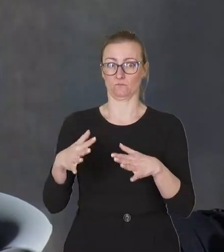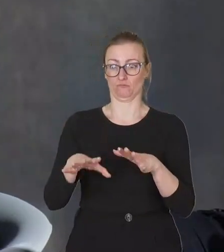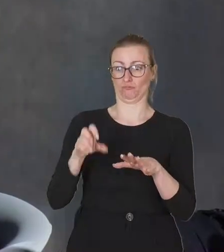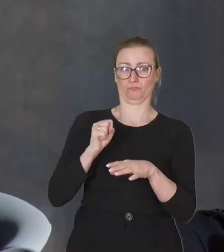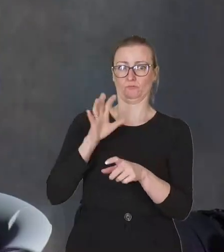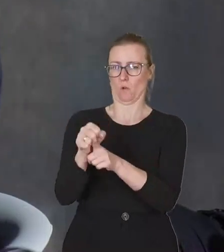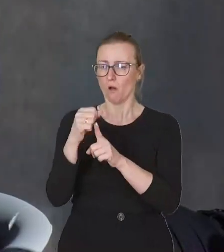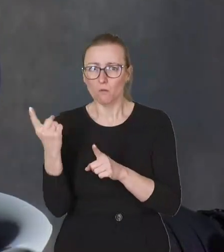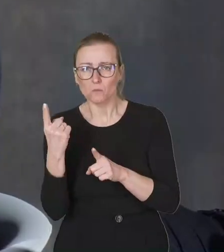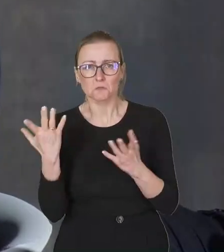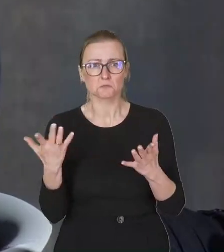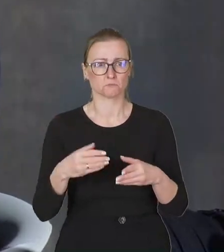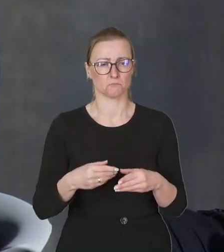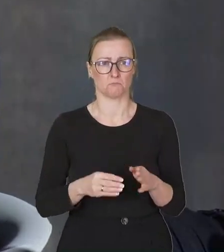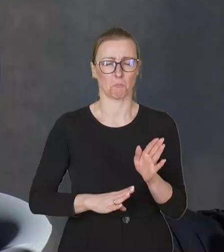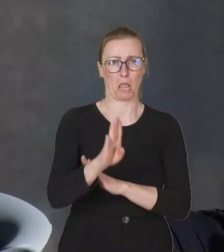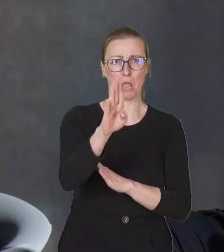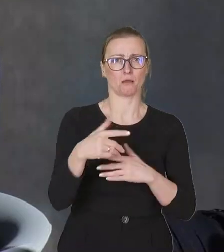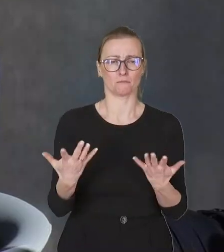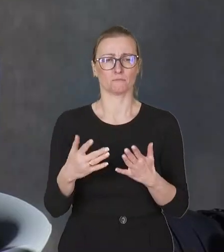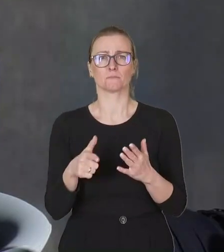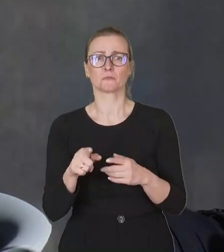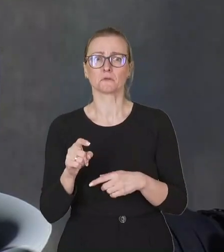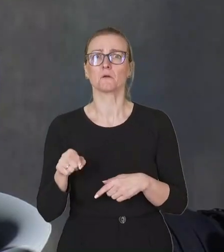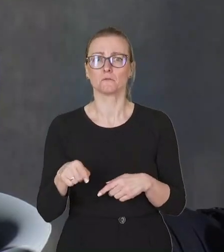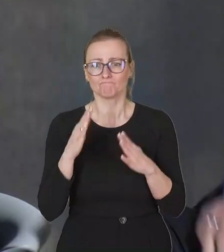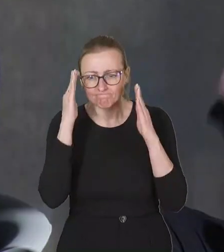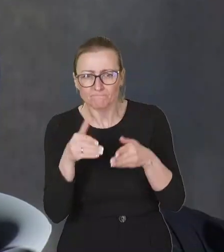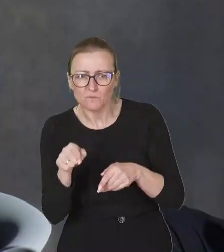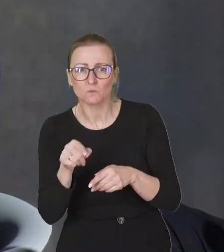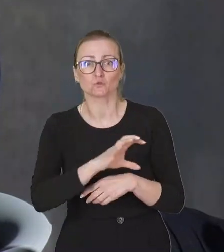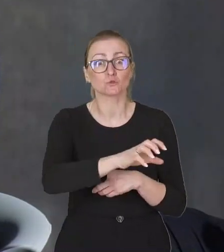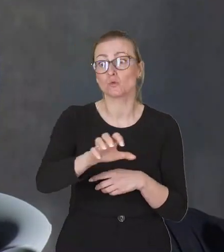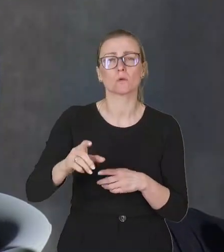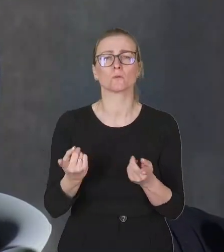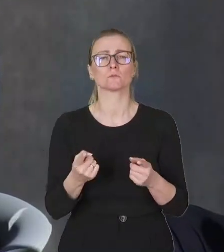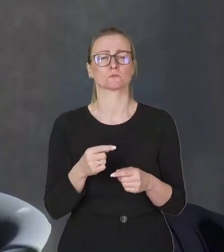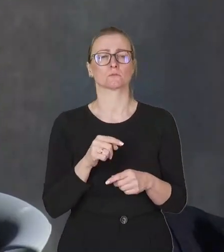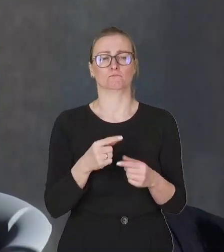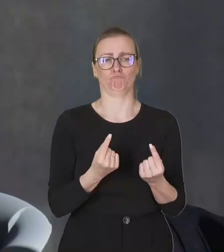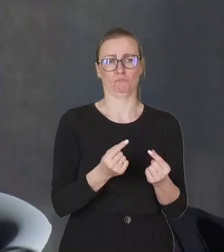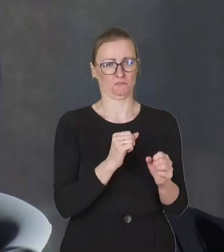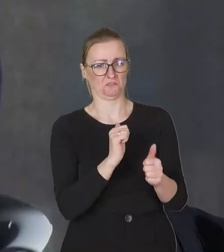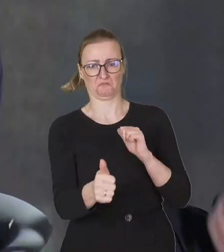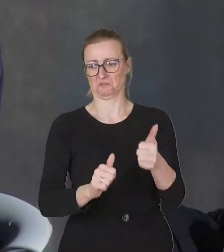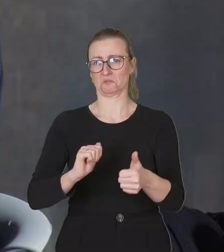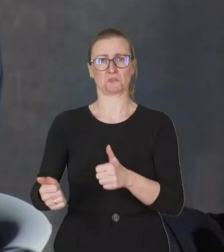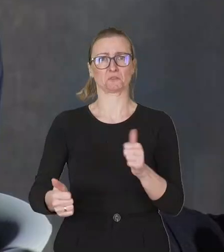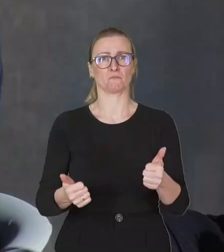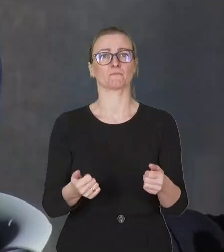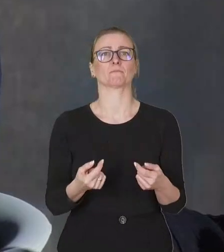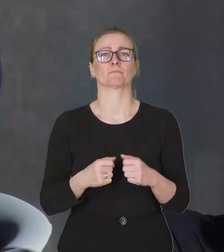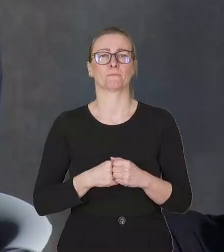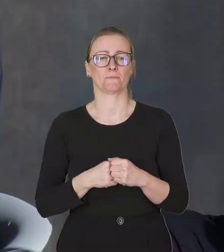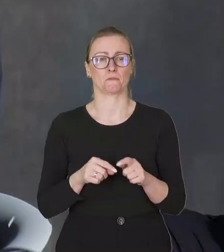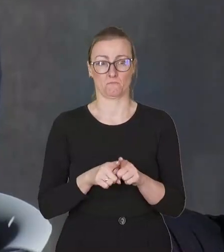goals and keep it that way. But not all matters can be dealt on regional level. If you are talking about global challenges, like for example now